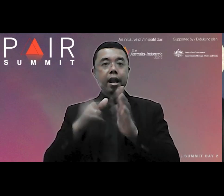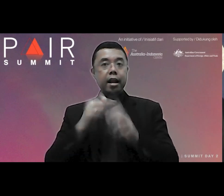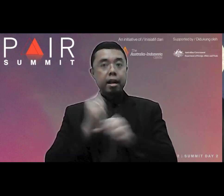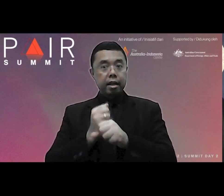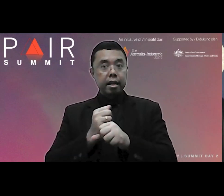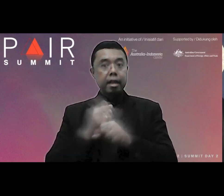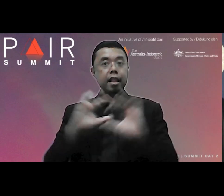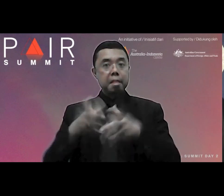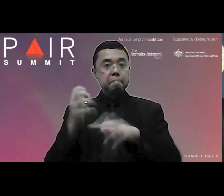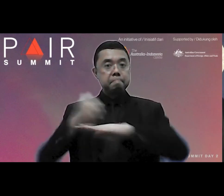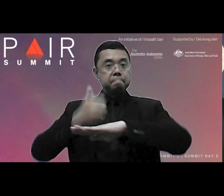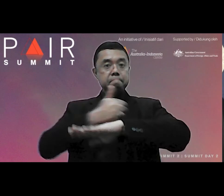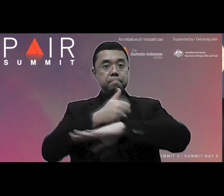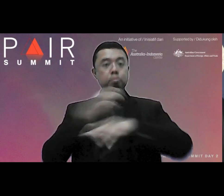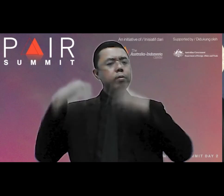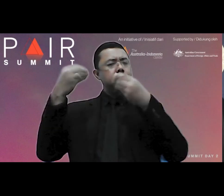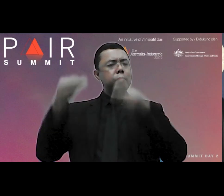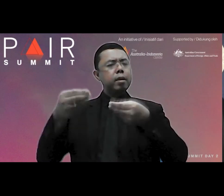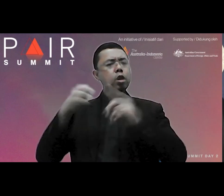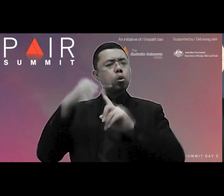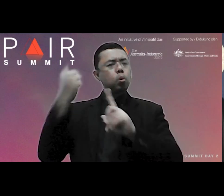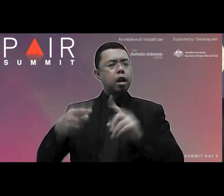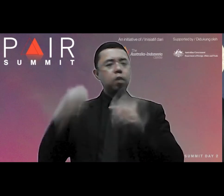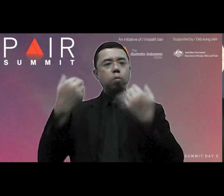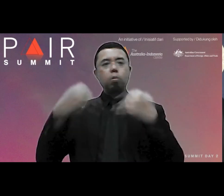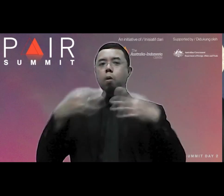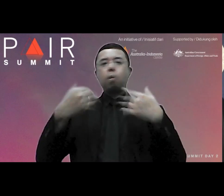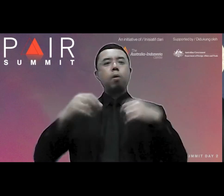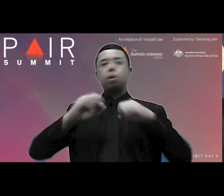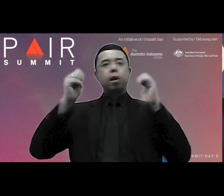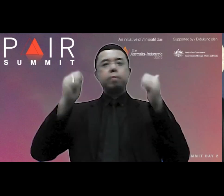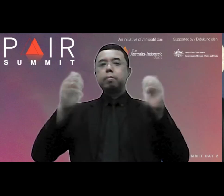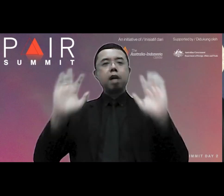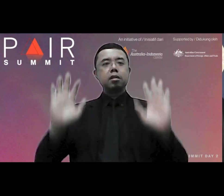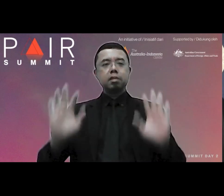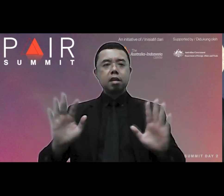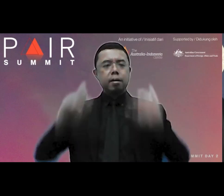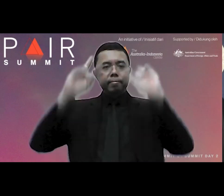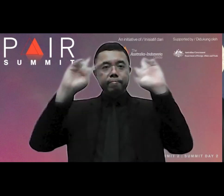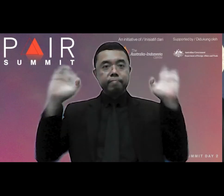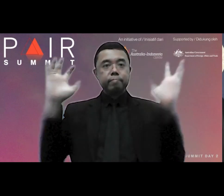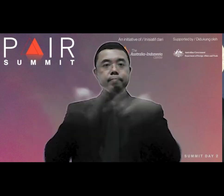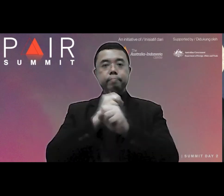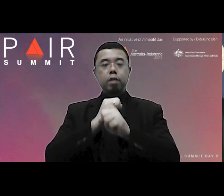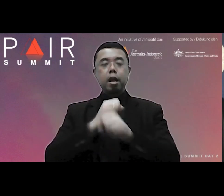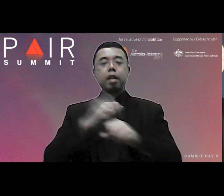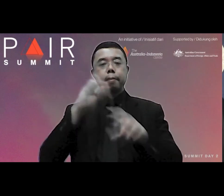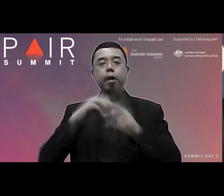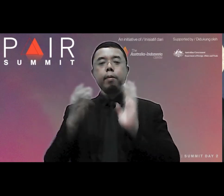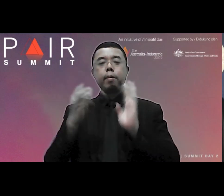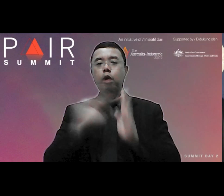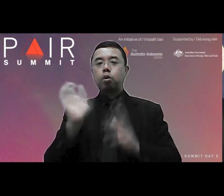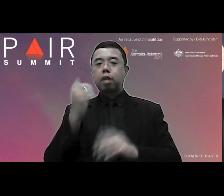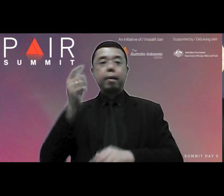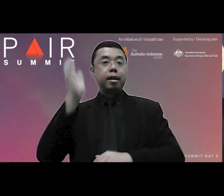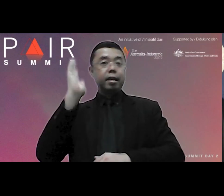great job in bringing together some of the key themes and the key issues from this morning's sessions. So in closing, I would just